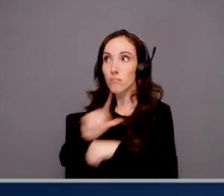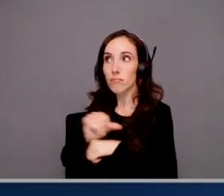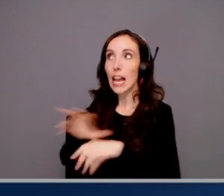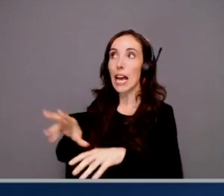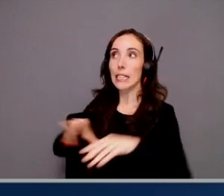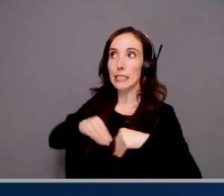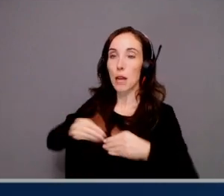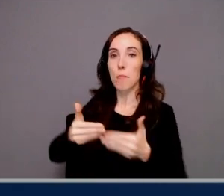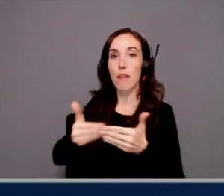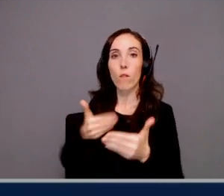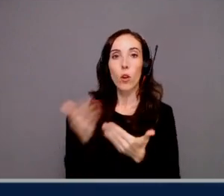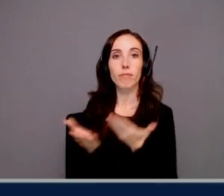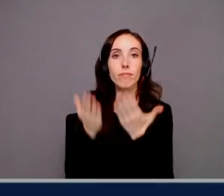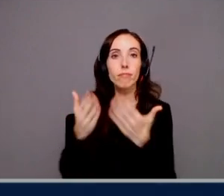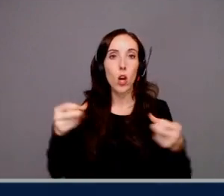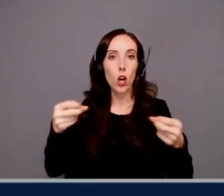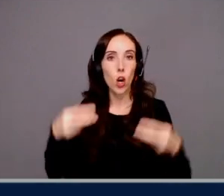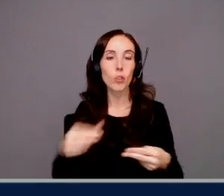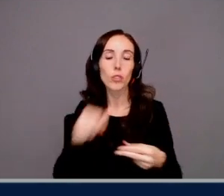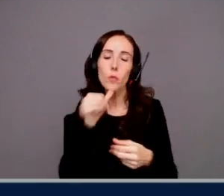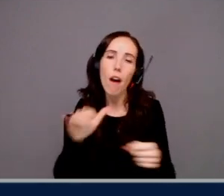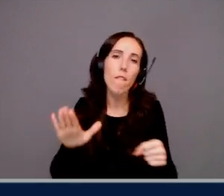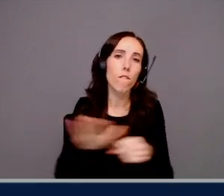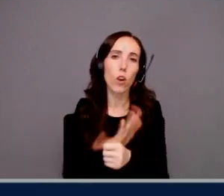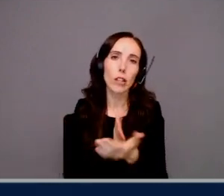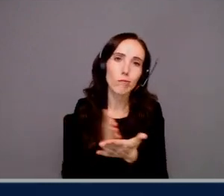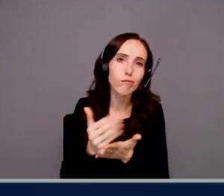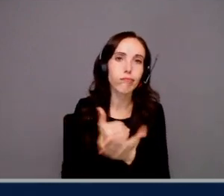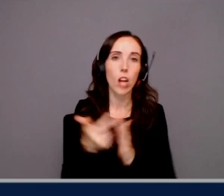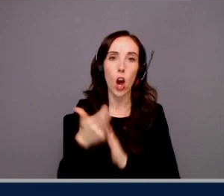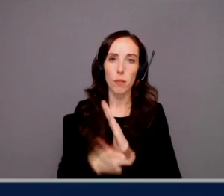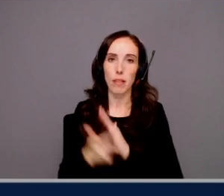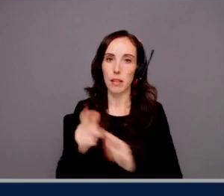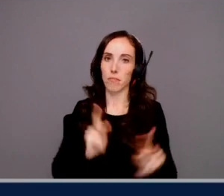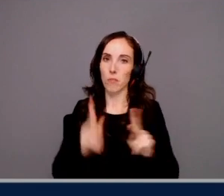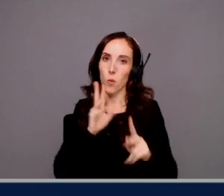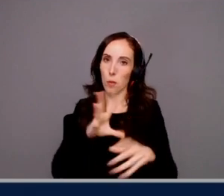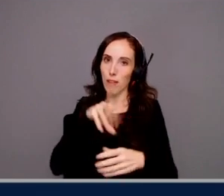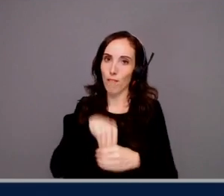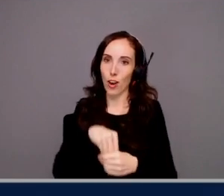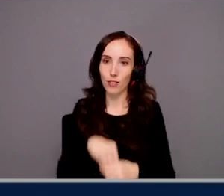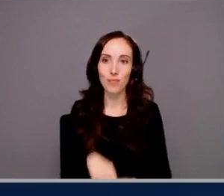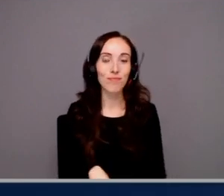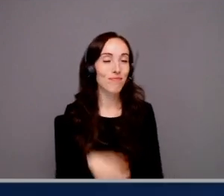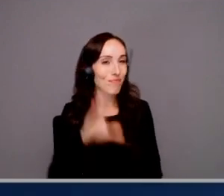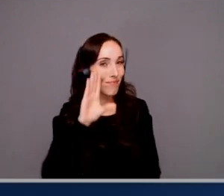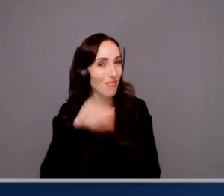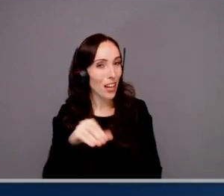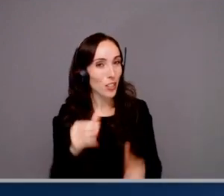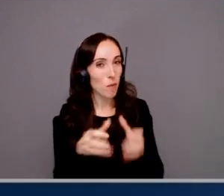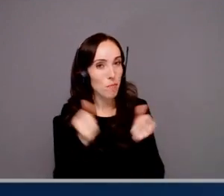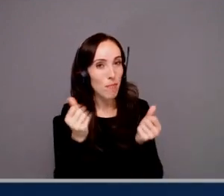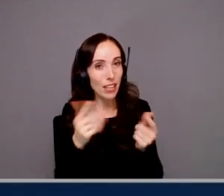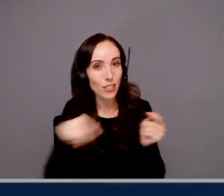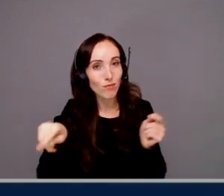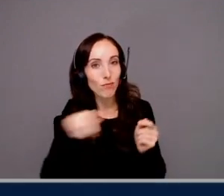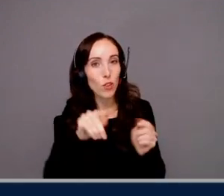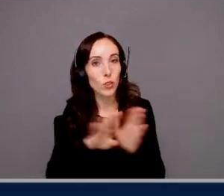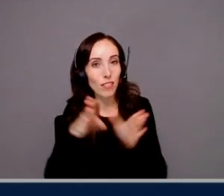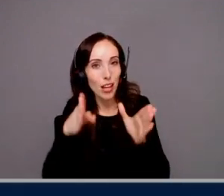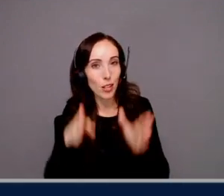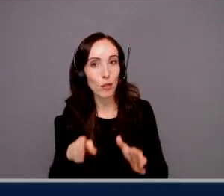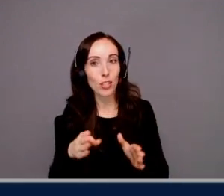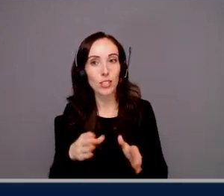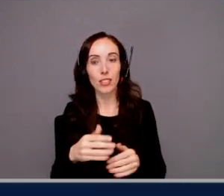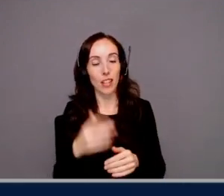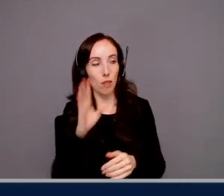So it's not a fully automated process. Humans will be in the loop. Okay. I know we have a lot of developers in the audience, and Jasmine, I'm sure you relate to this as well. I've had lots of times